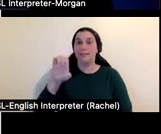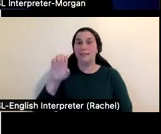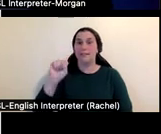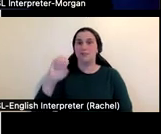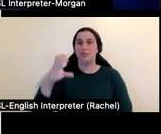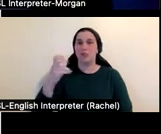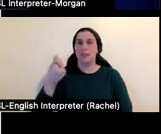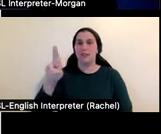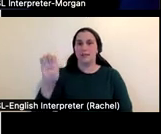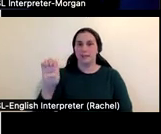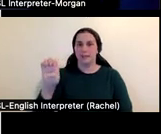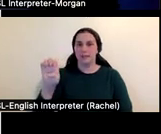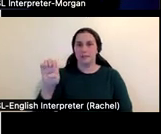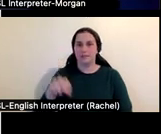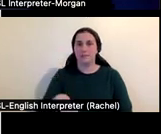Er mag.